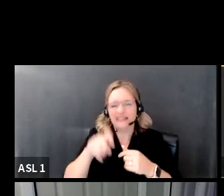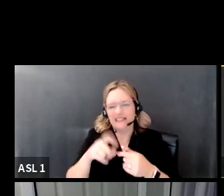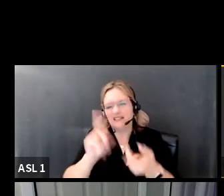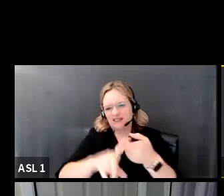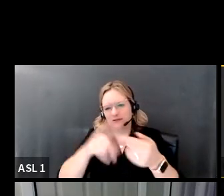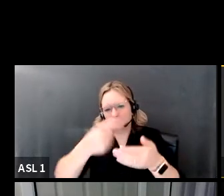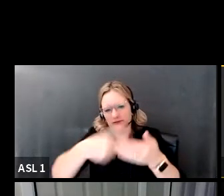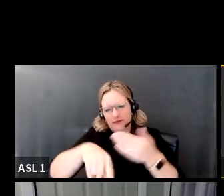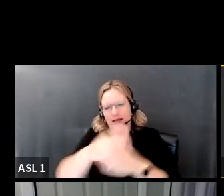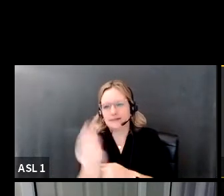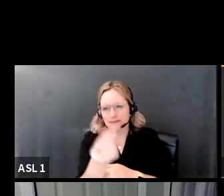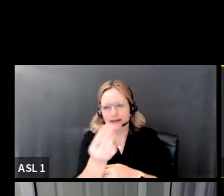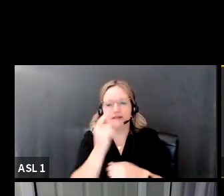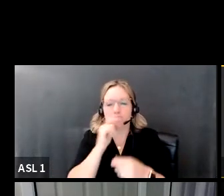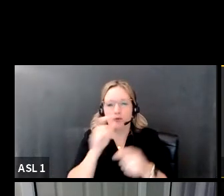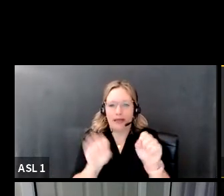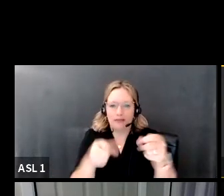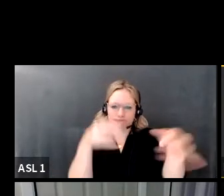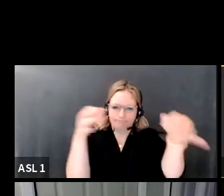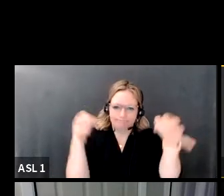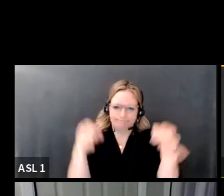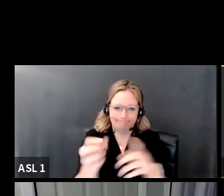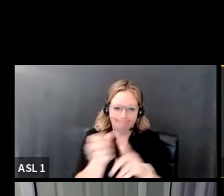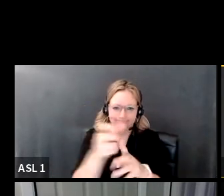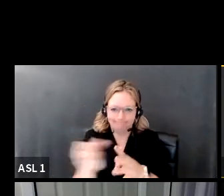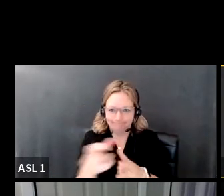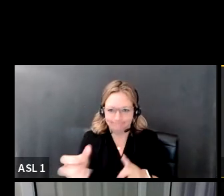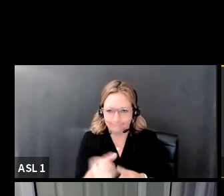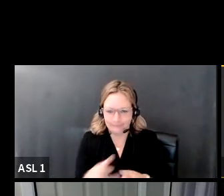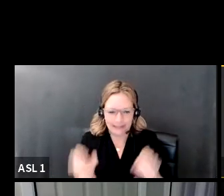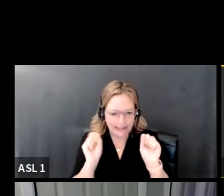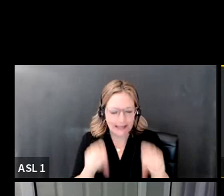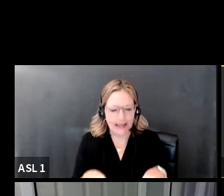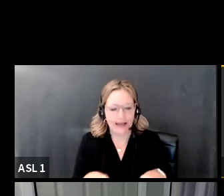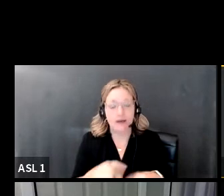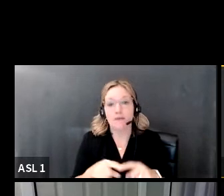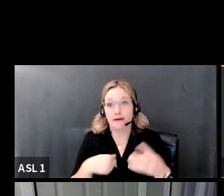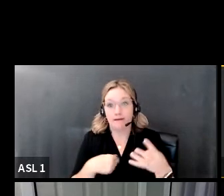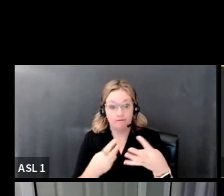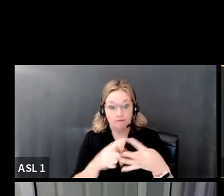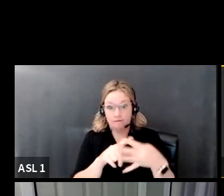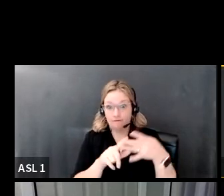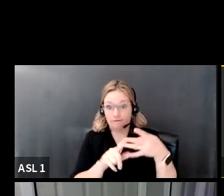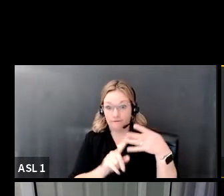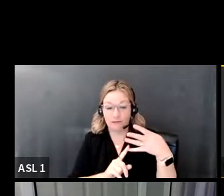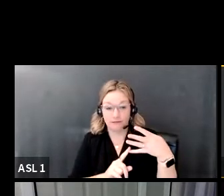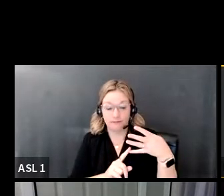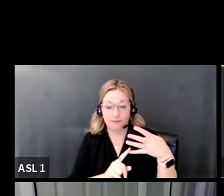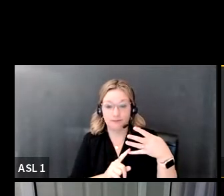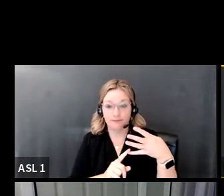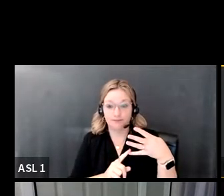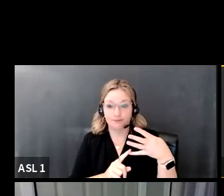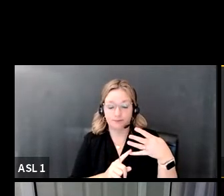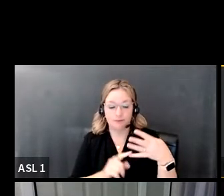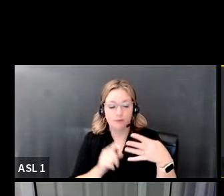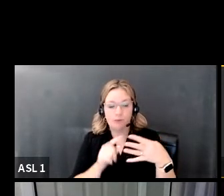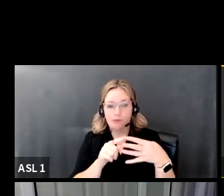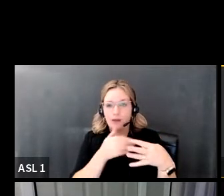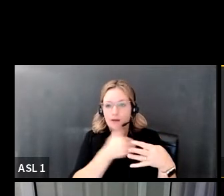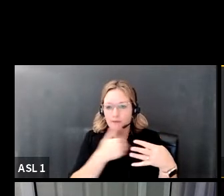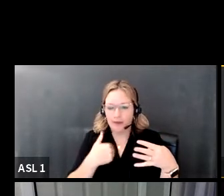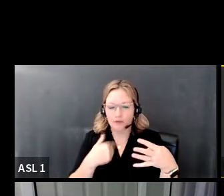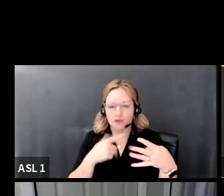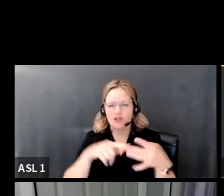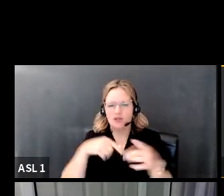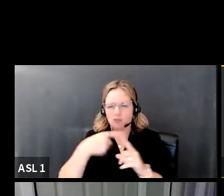be able to provide you that information so if if you look at these four different categories uh memberships miscellaneous rentals